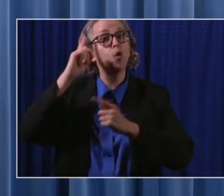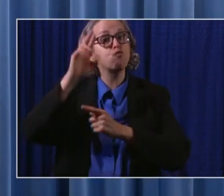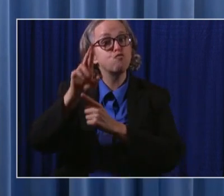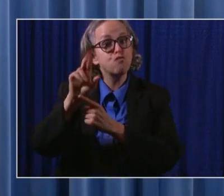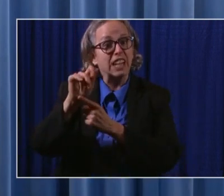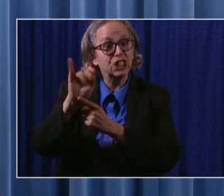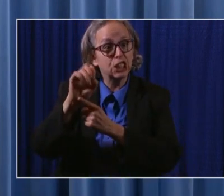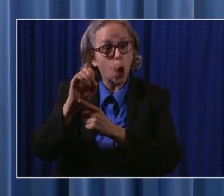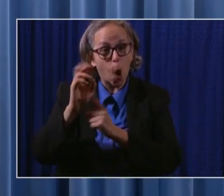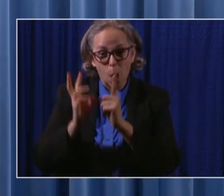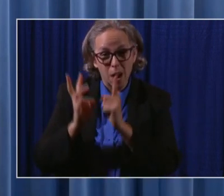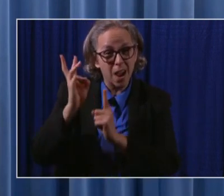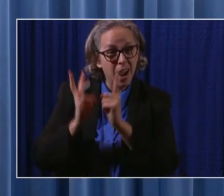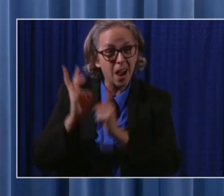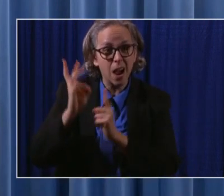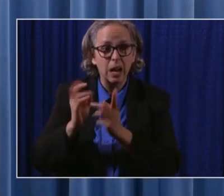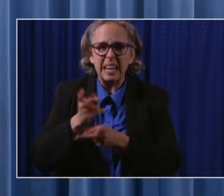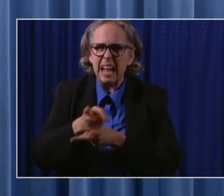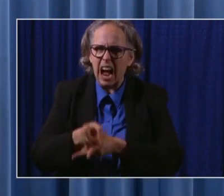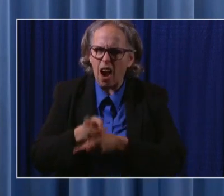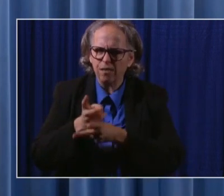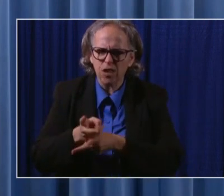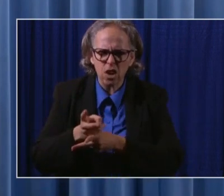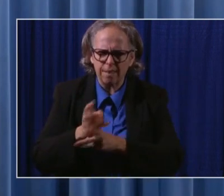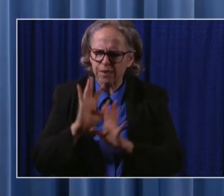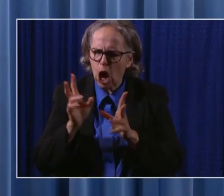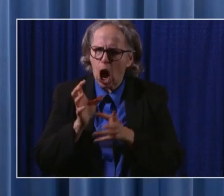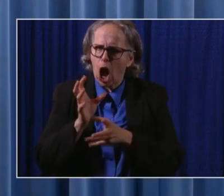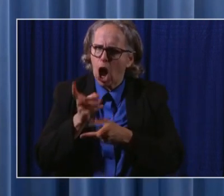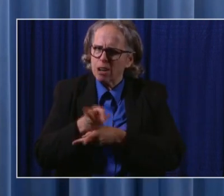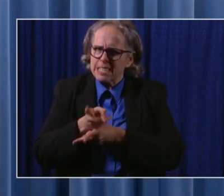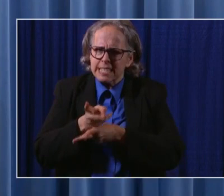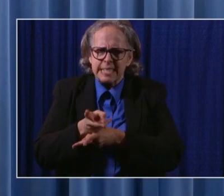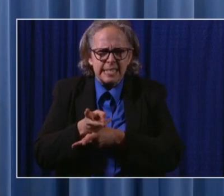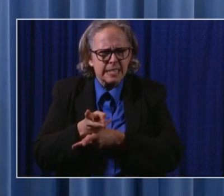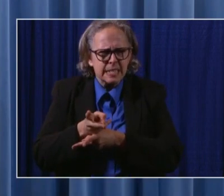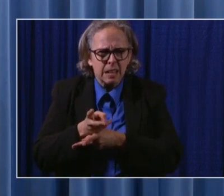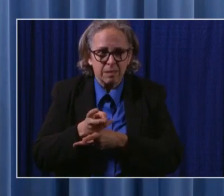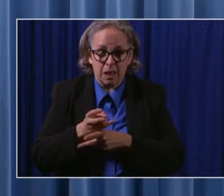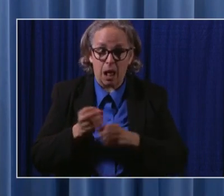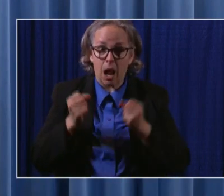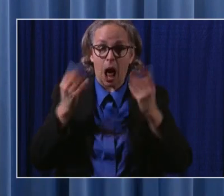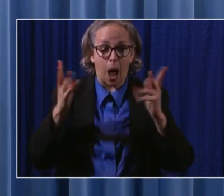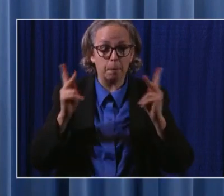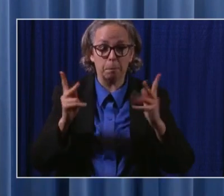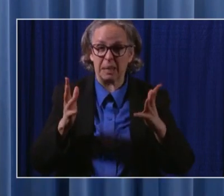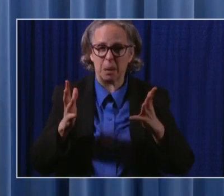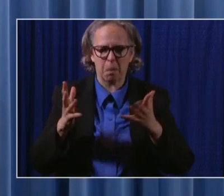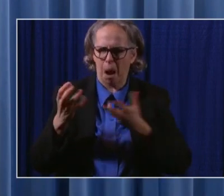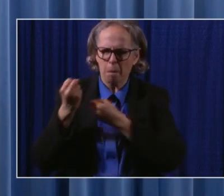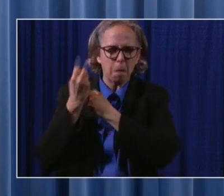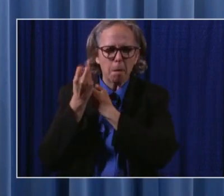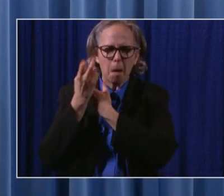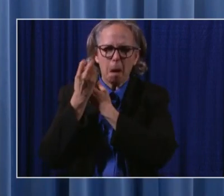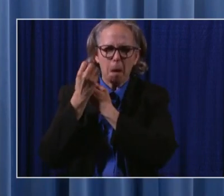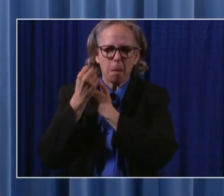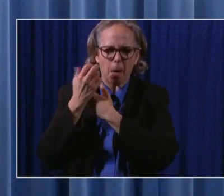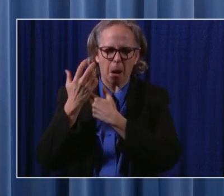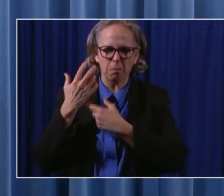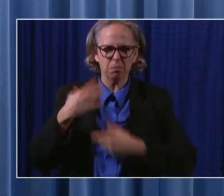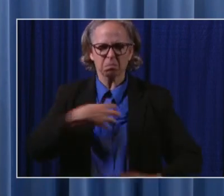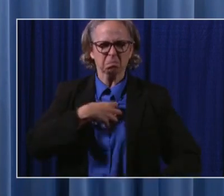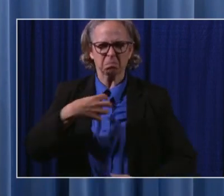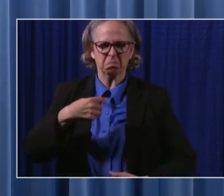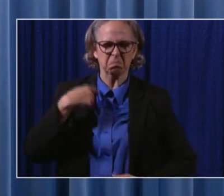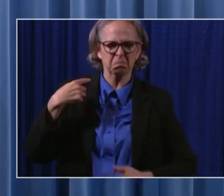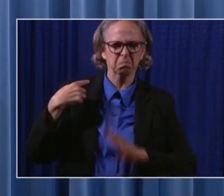safe, ratios. Now, I caught a lot of hell for that, and a lot of people, were upset.